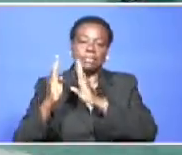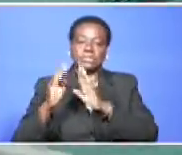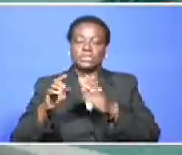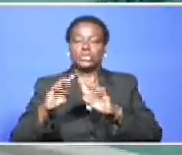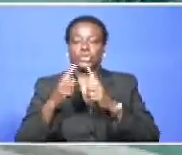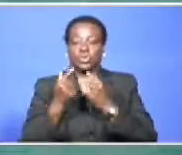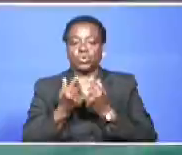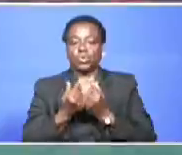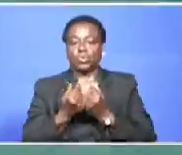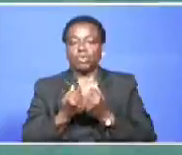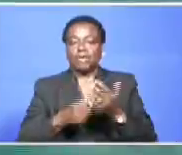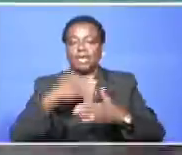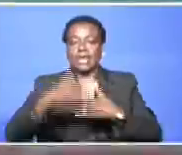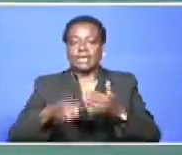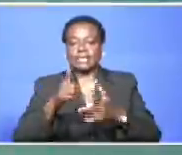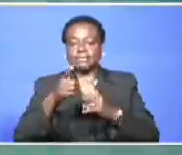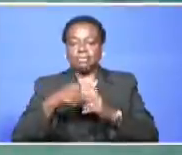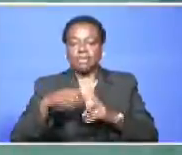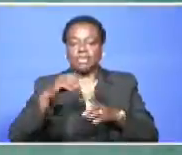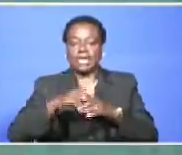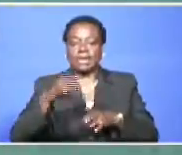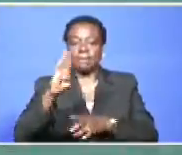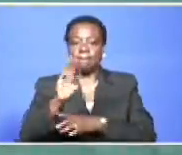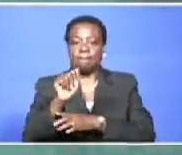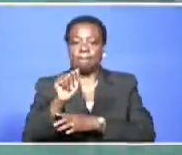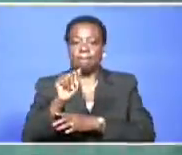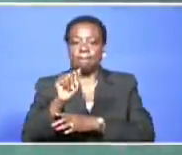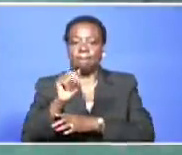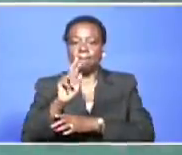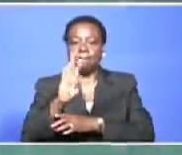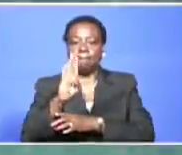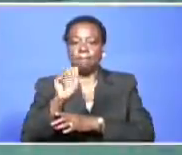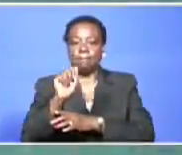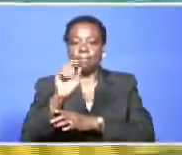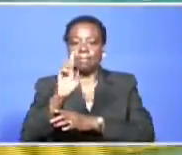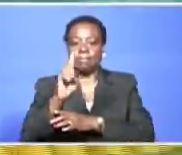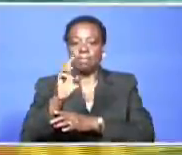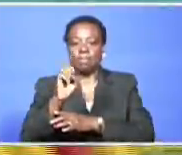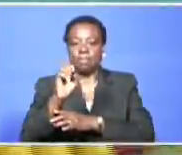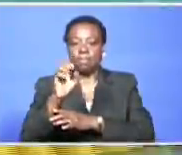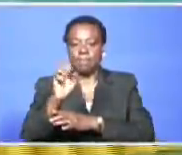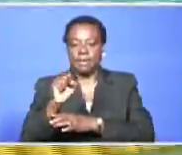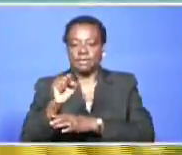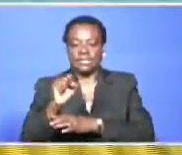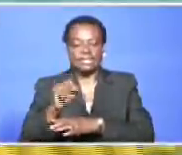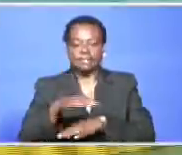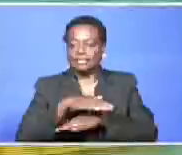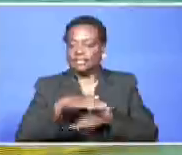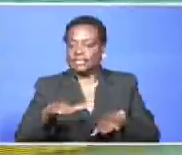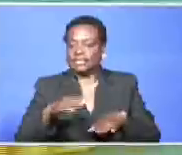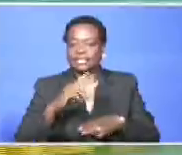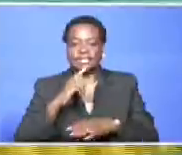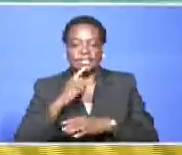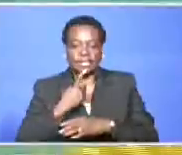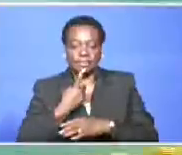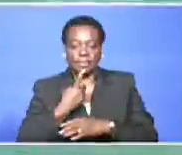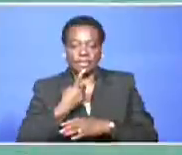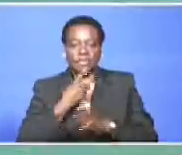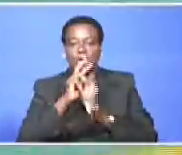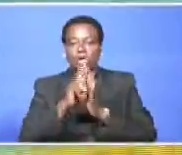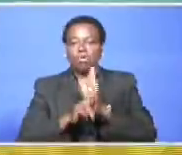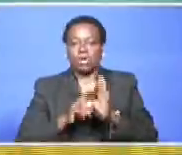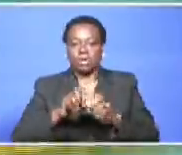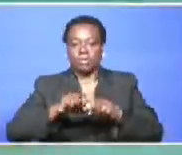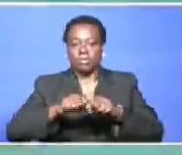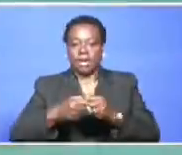month in Barbados. And the performances certainly did not disappoint. Highlighting yesterday's finals was a record-breaking performance